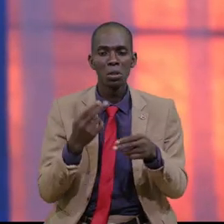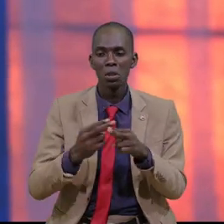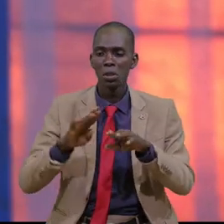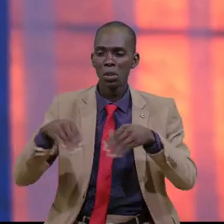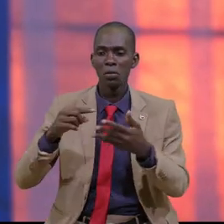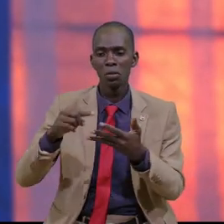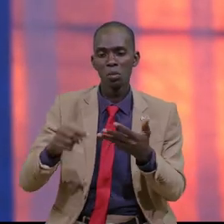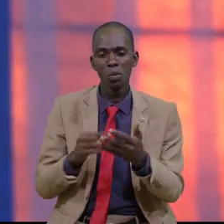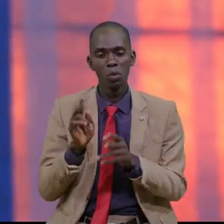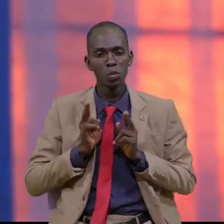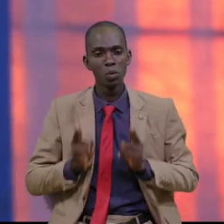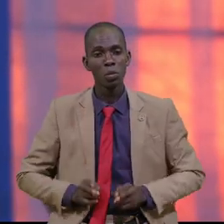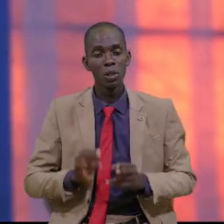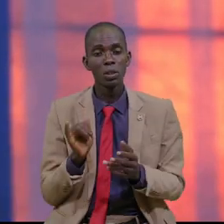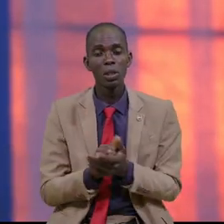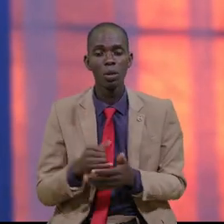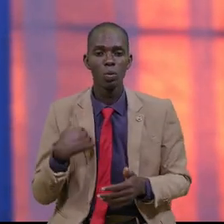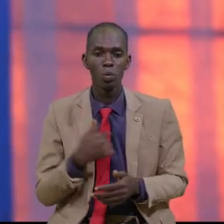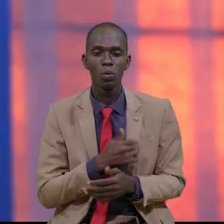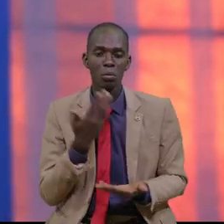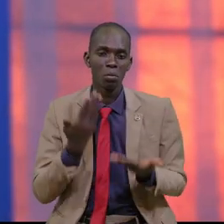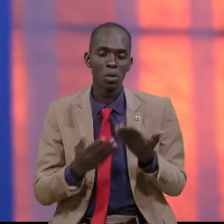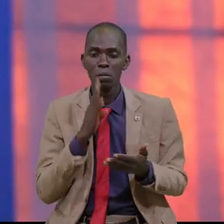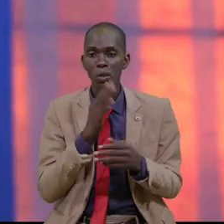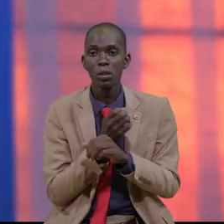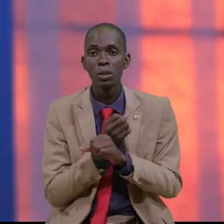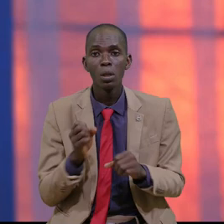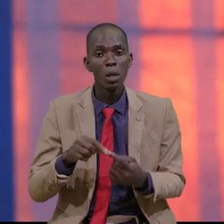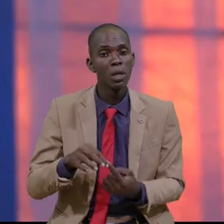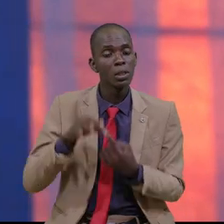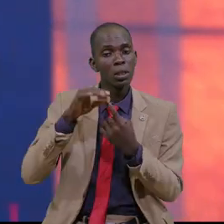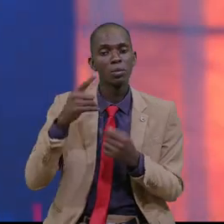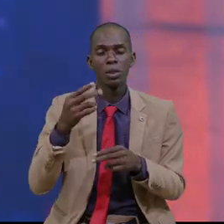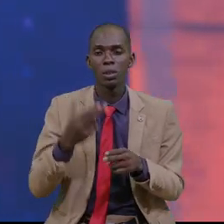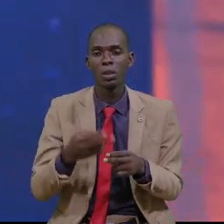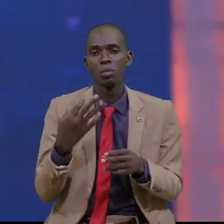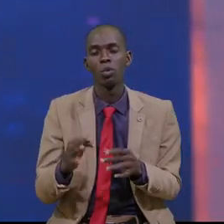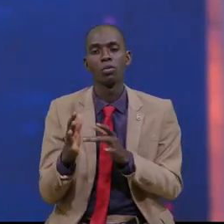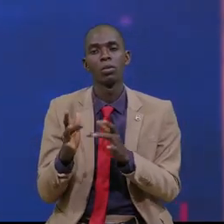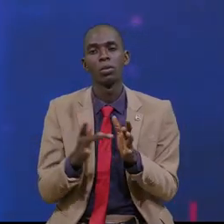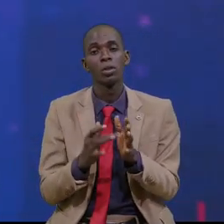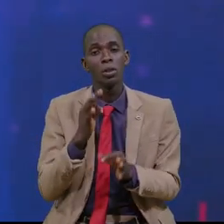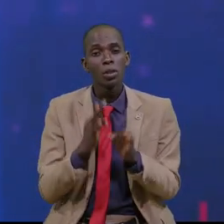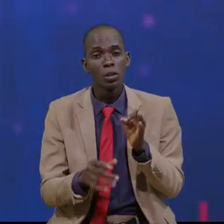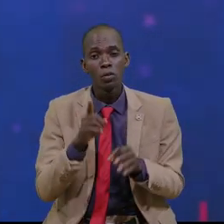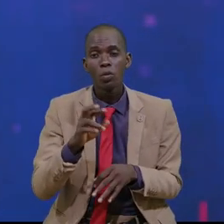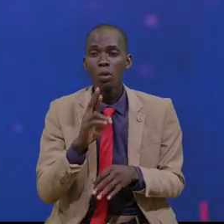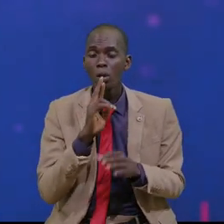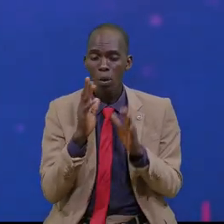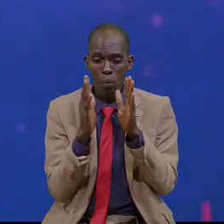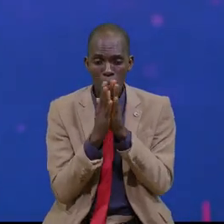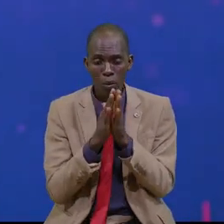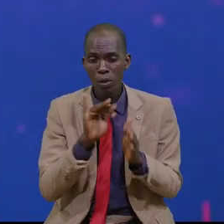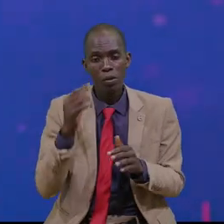whereby we must be saved except the name of Jesus. If you're praying for any blessing from the Father,